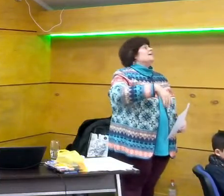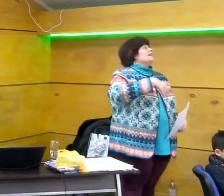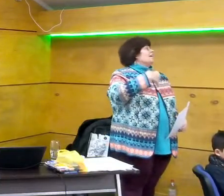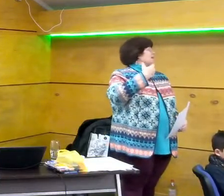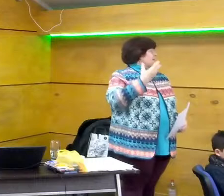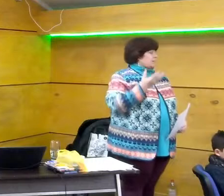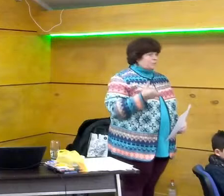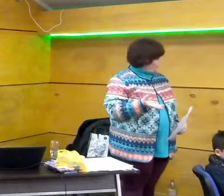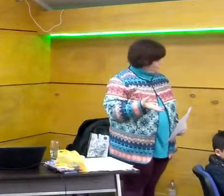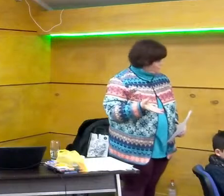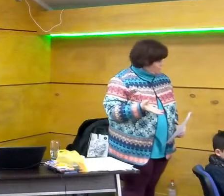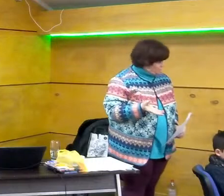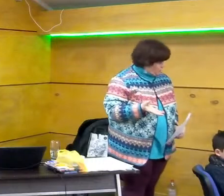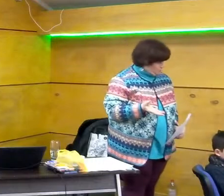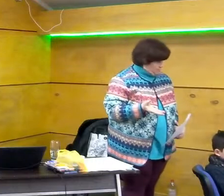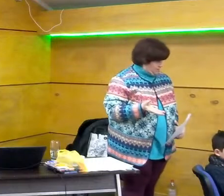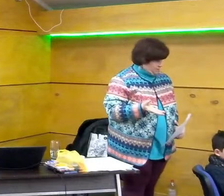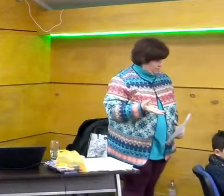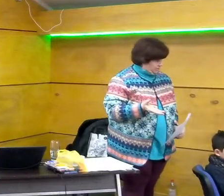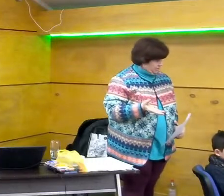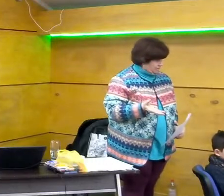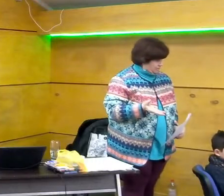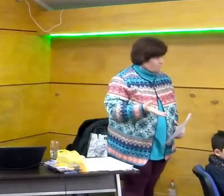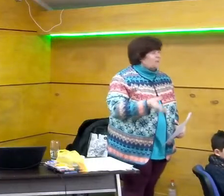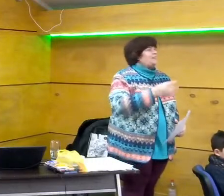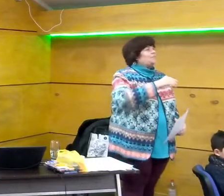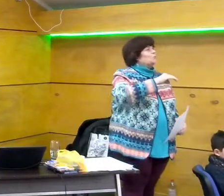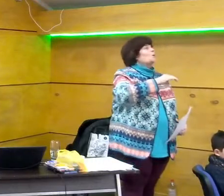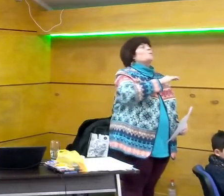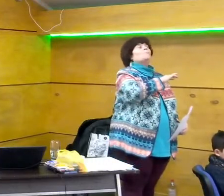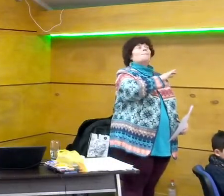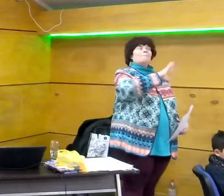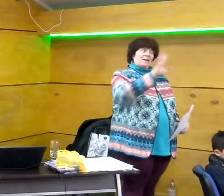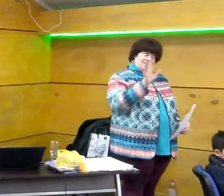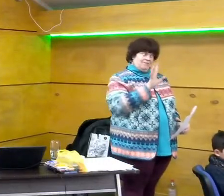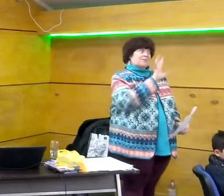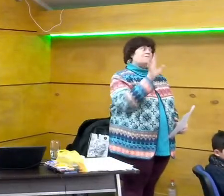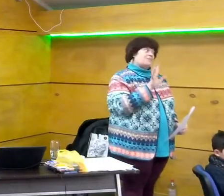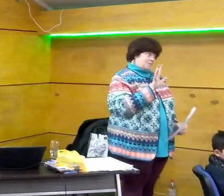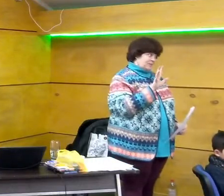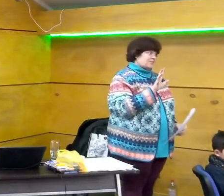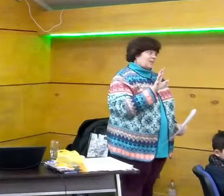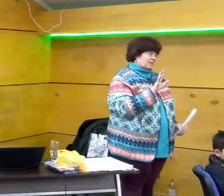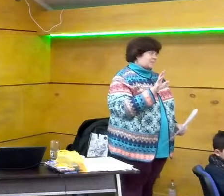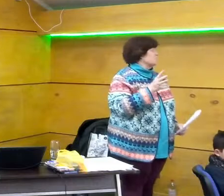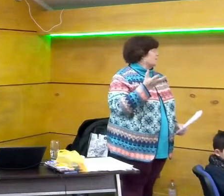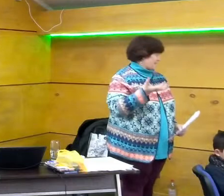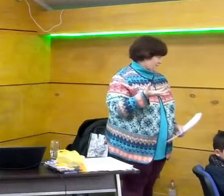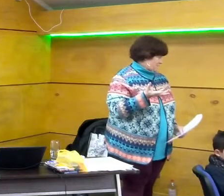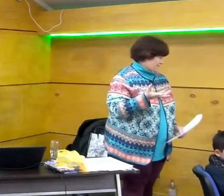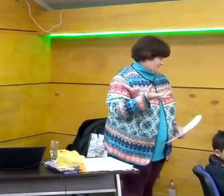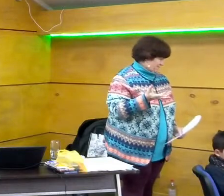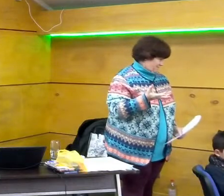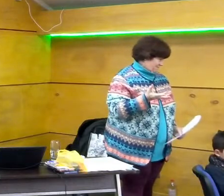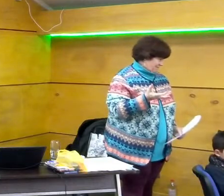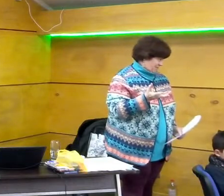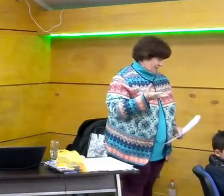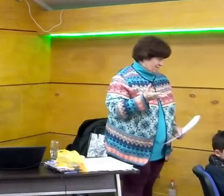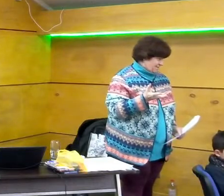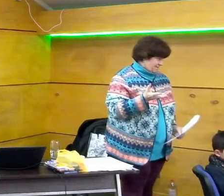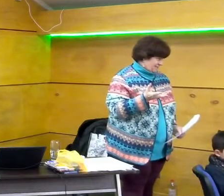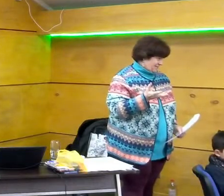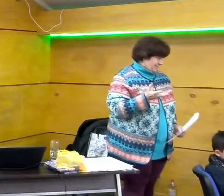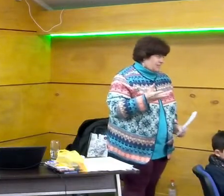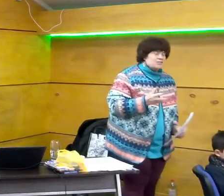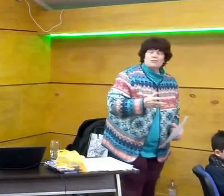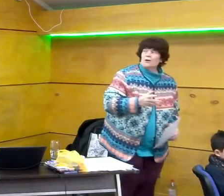musician. He didn't write the song Chopsticks, but he wrote many very famous songs to play on the piano,